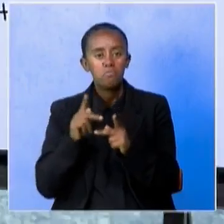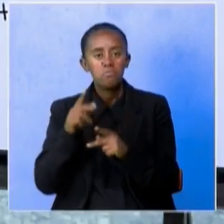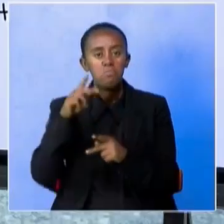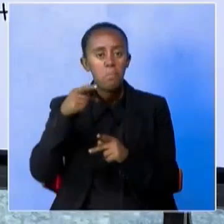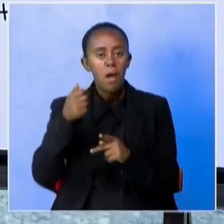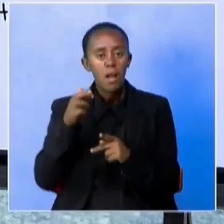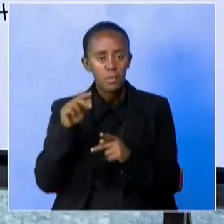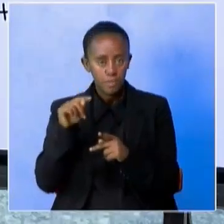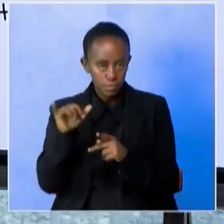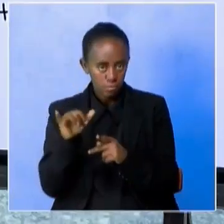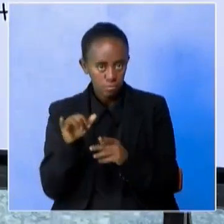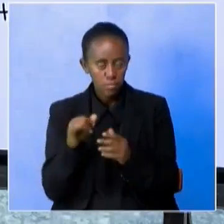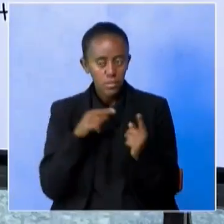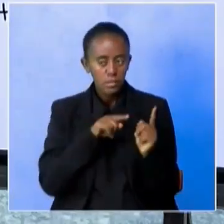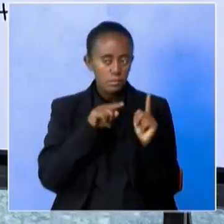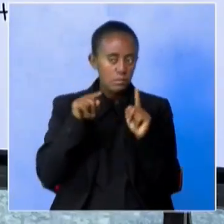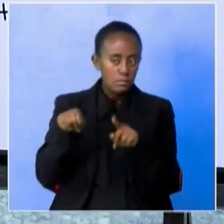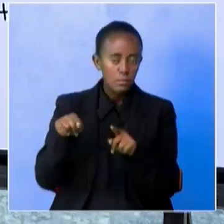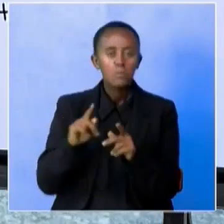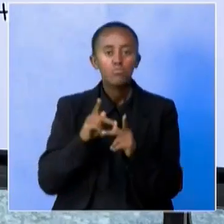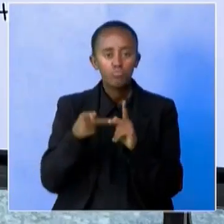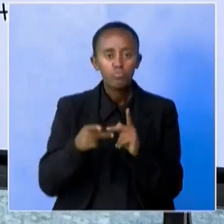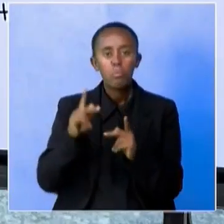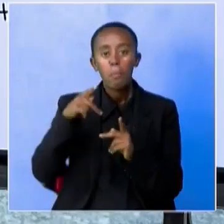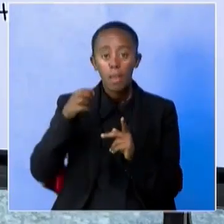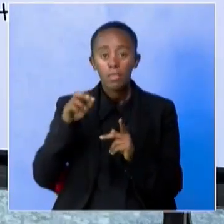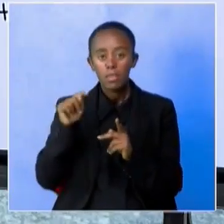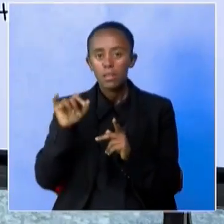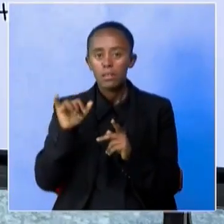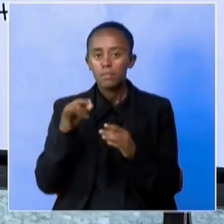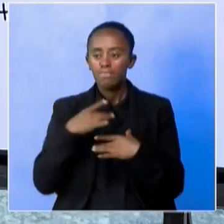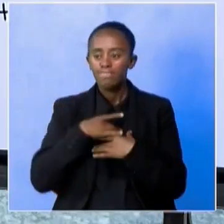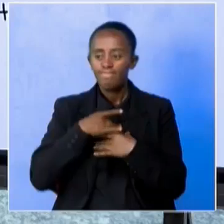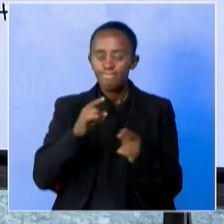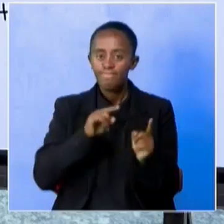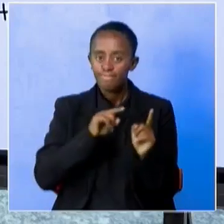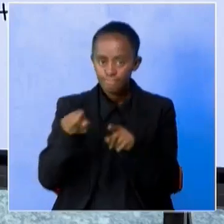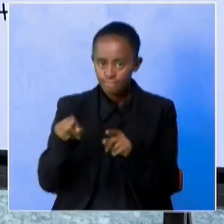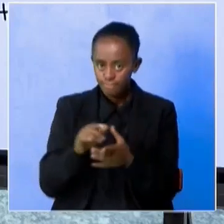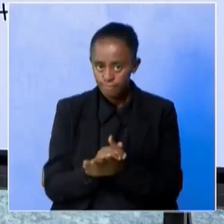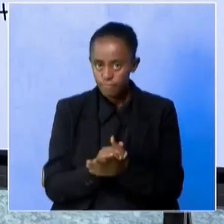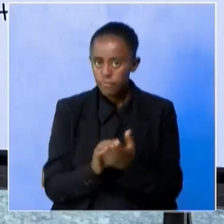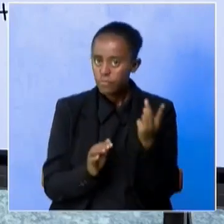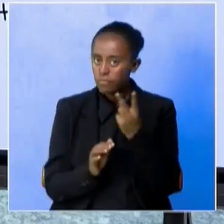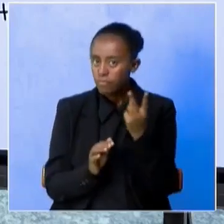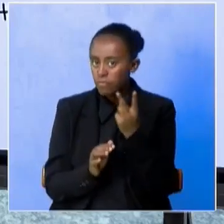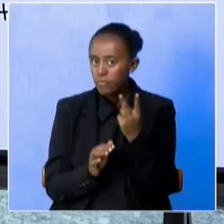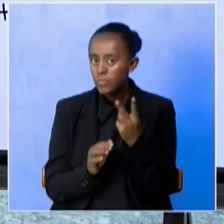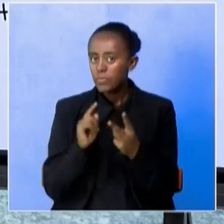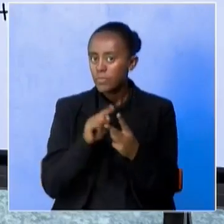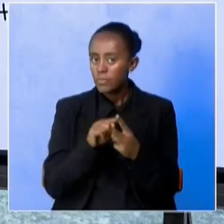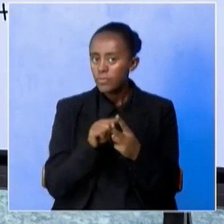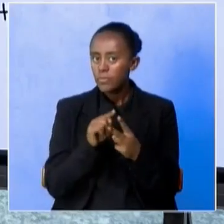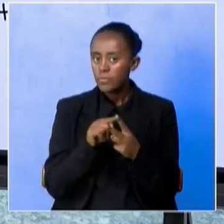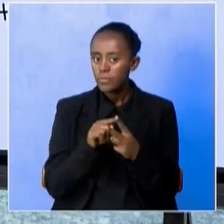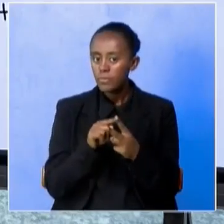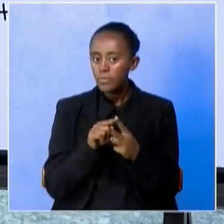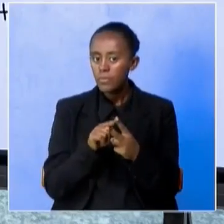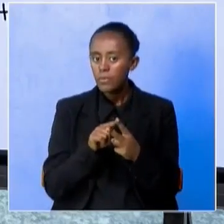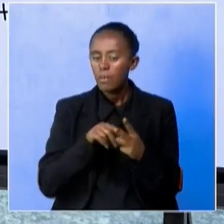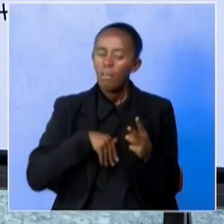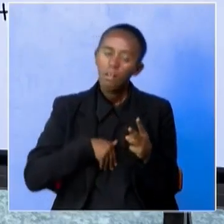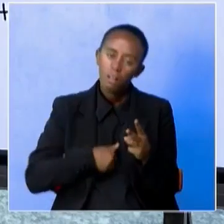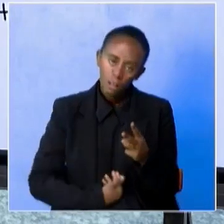She is tired, but she would like to go to the party. So, again, two opposing ideas. If someone says,